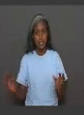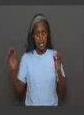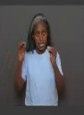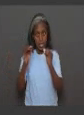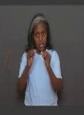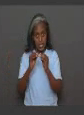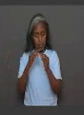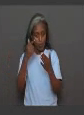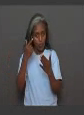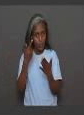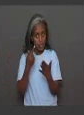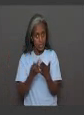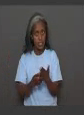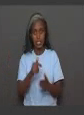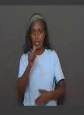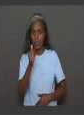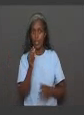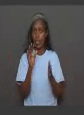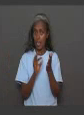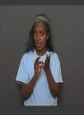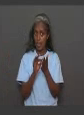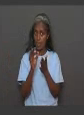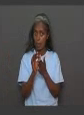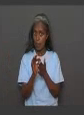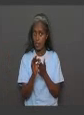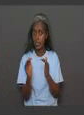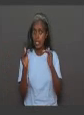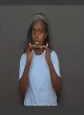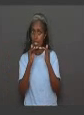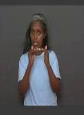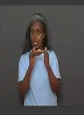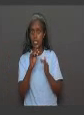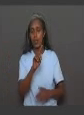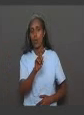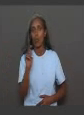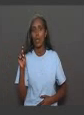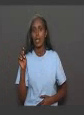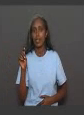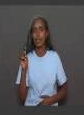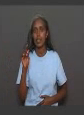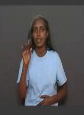The sum of these 10 numbers is